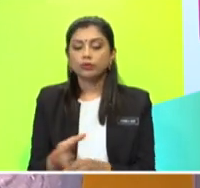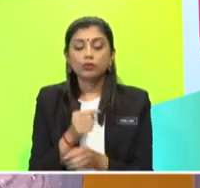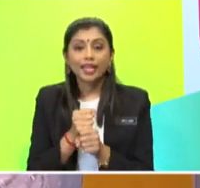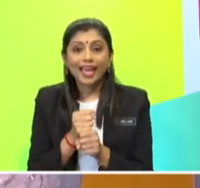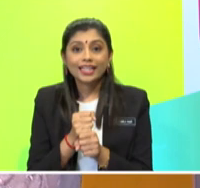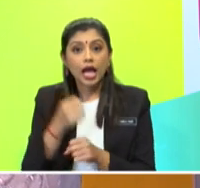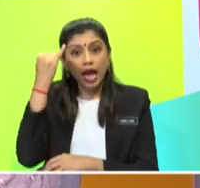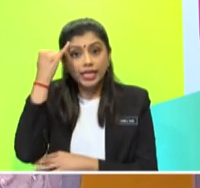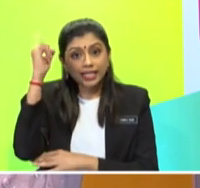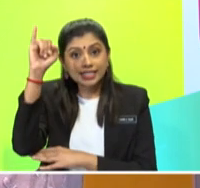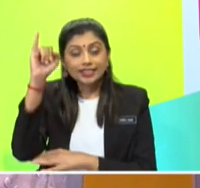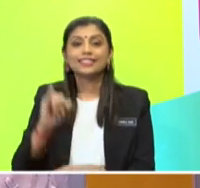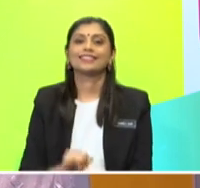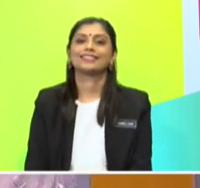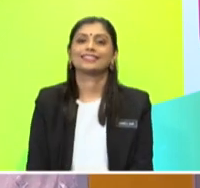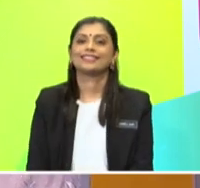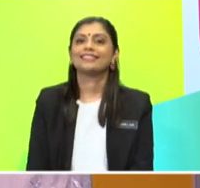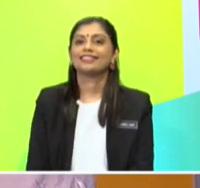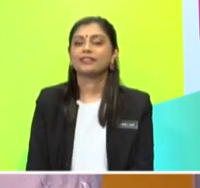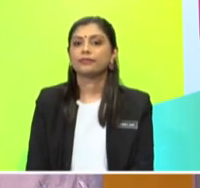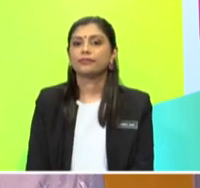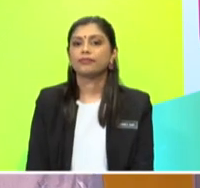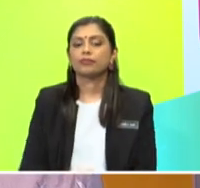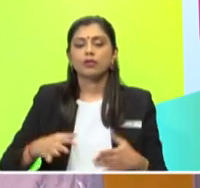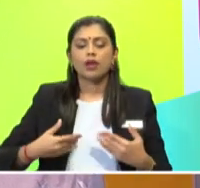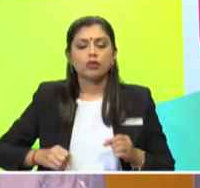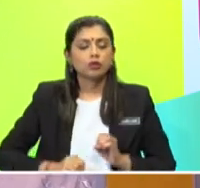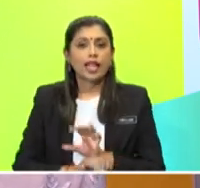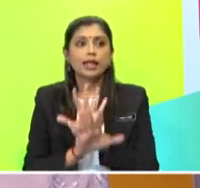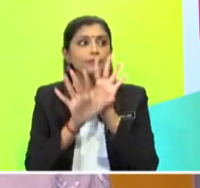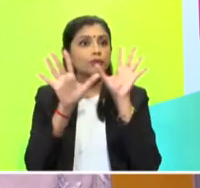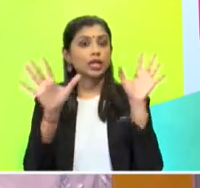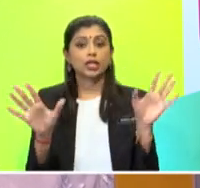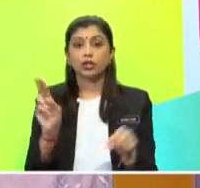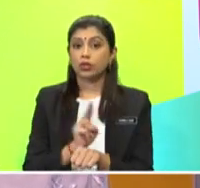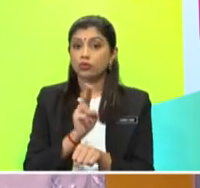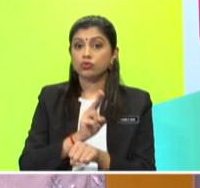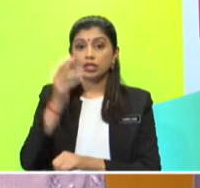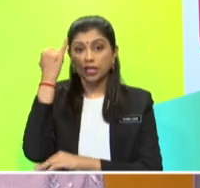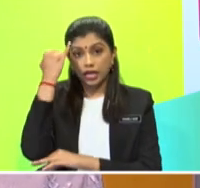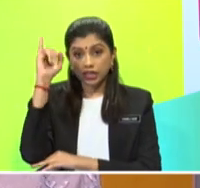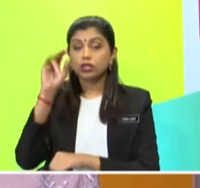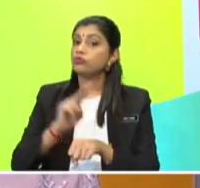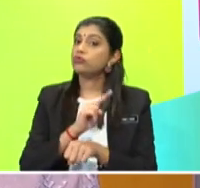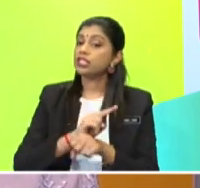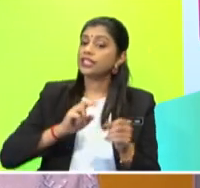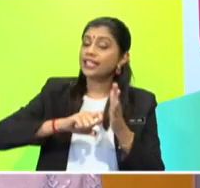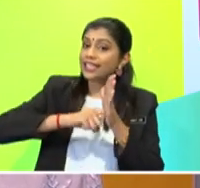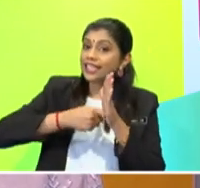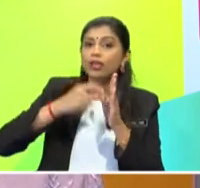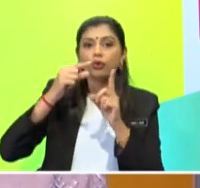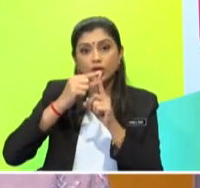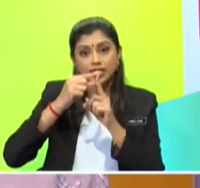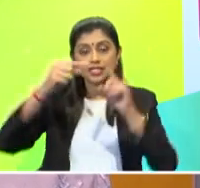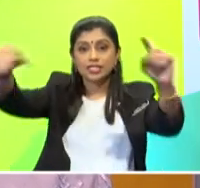we are also going to learn how to elaborate the ideas using their keywords. Keywords for sentence,